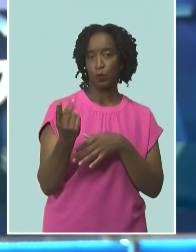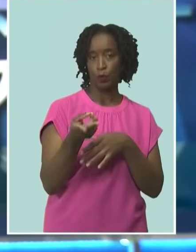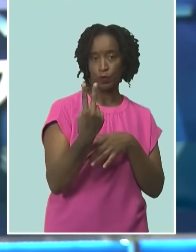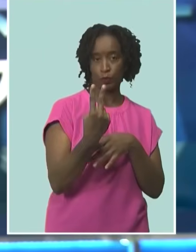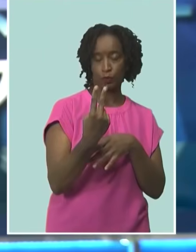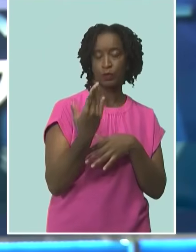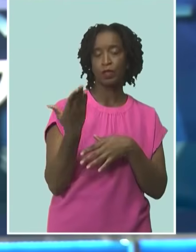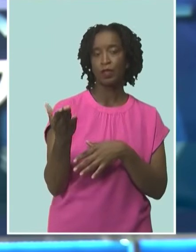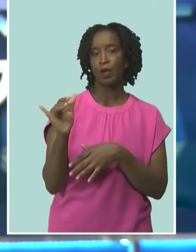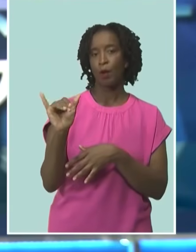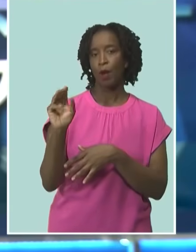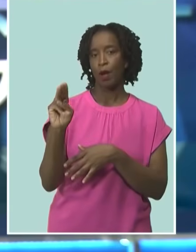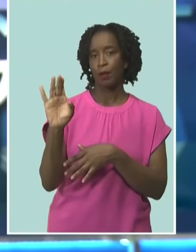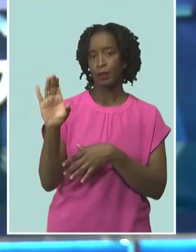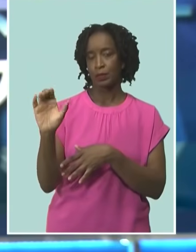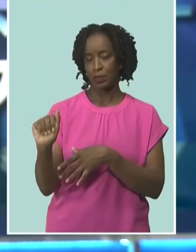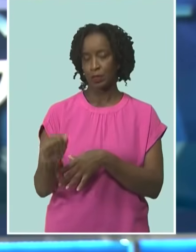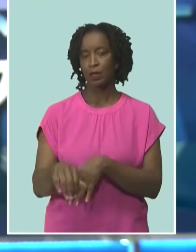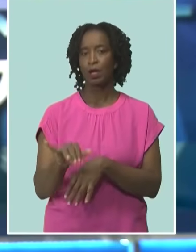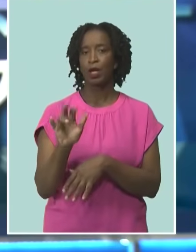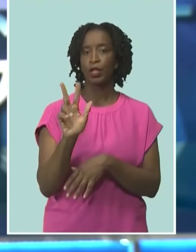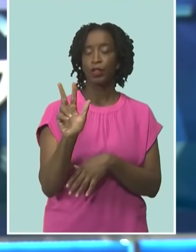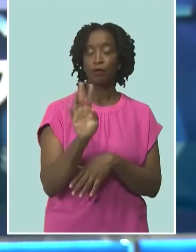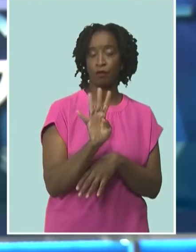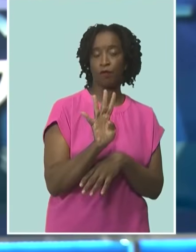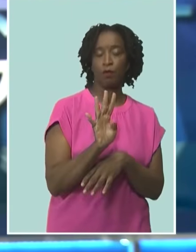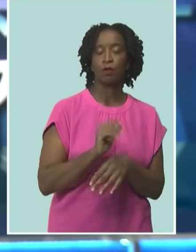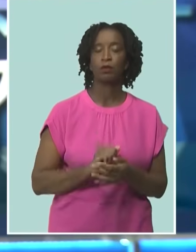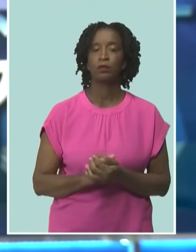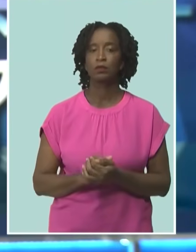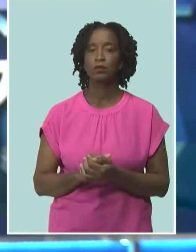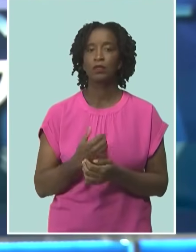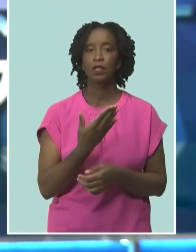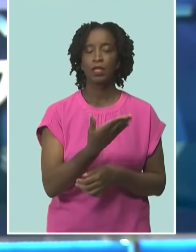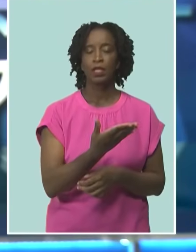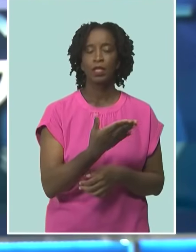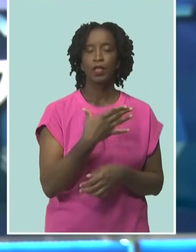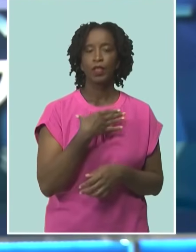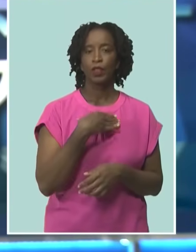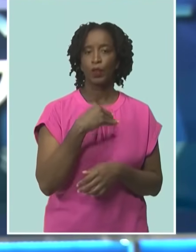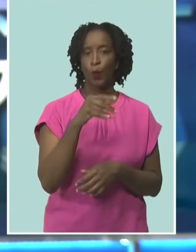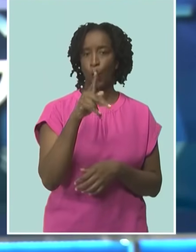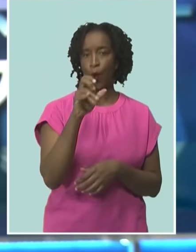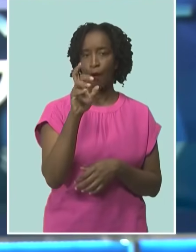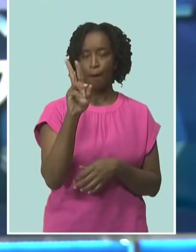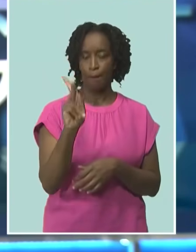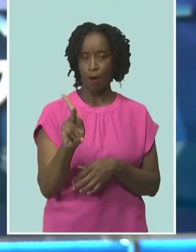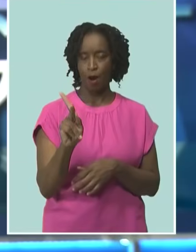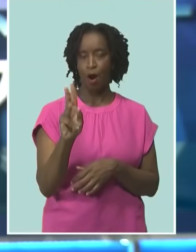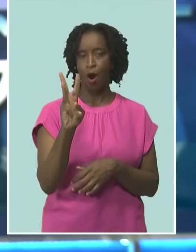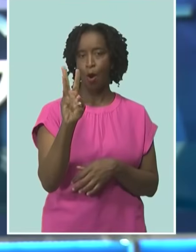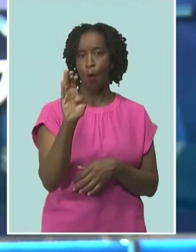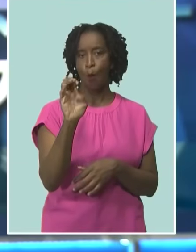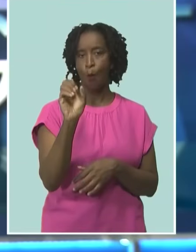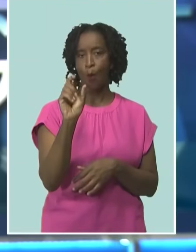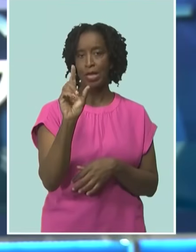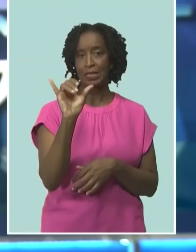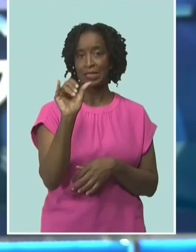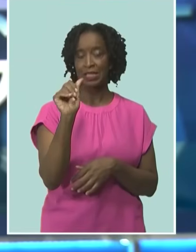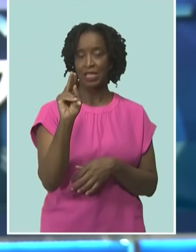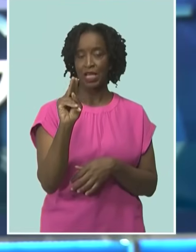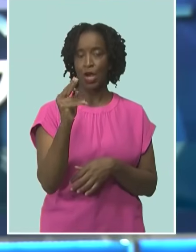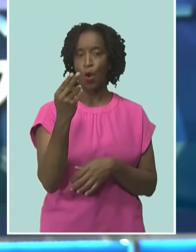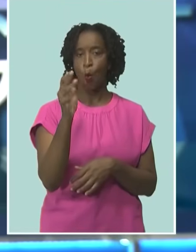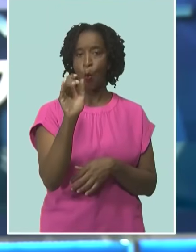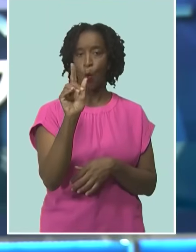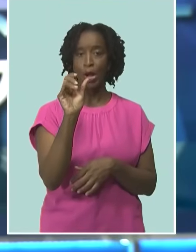the YMCA, while classes 3 and 4 will be accommodated at the White Park Wesleyan Holiness Church. The ministry deeply